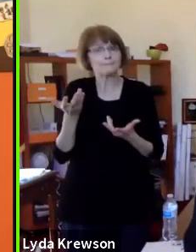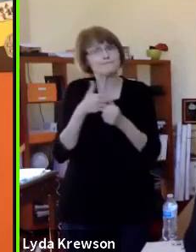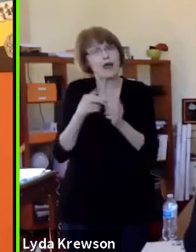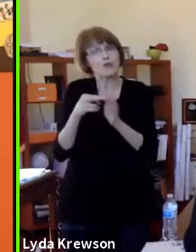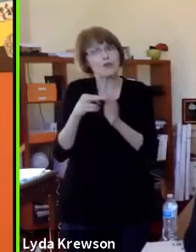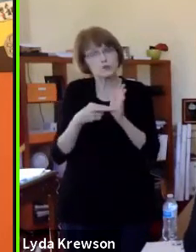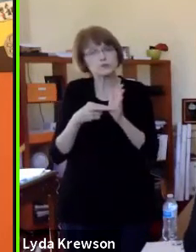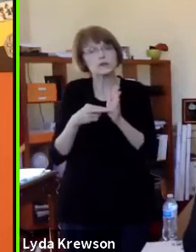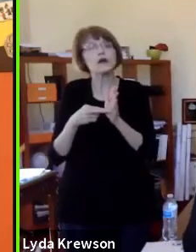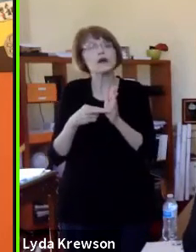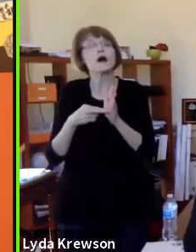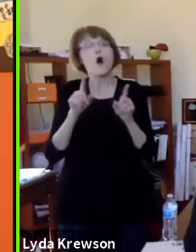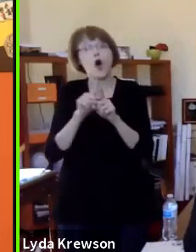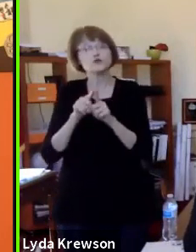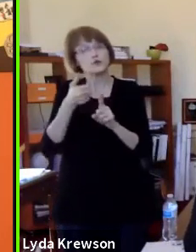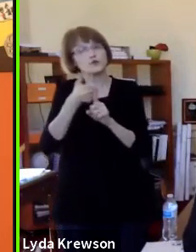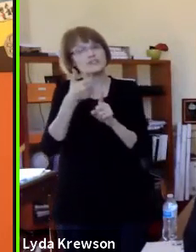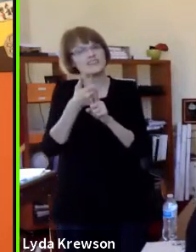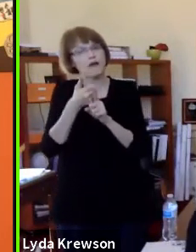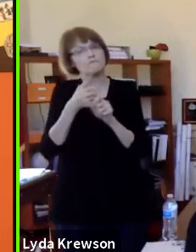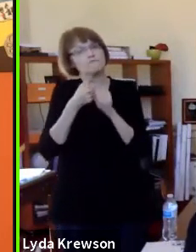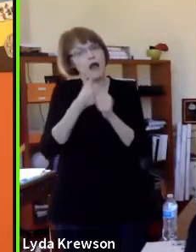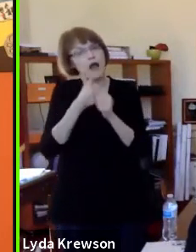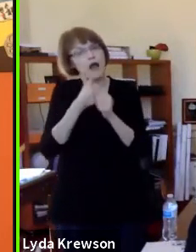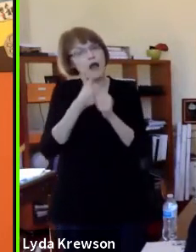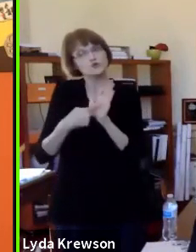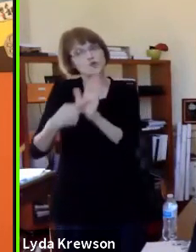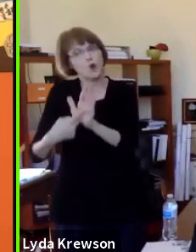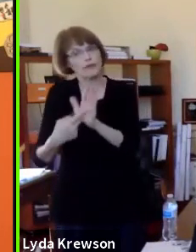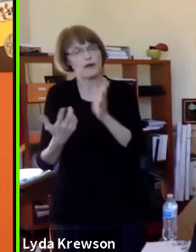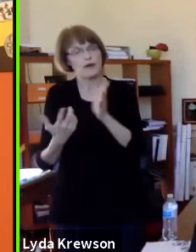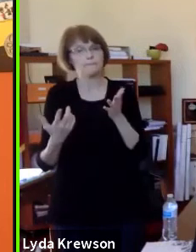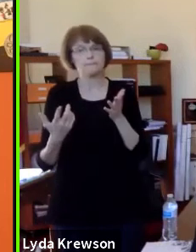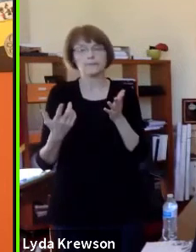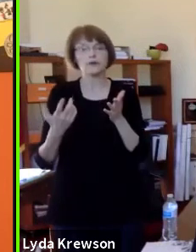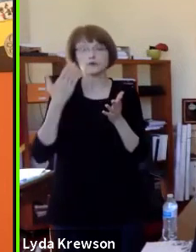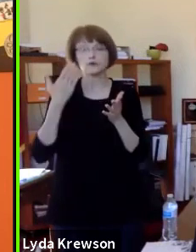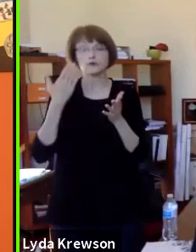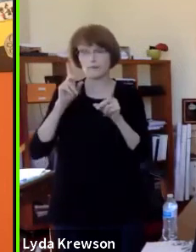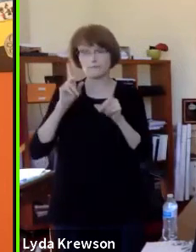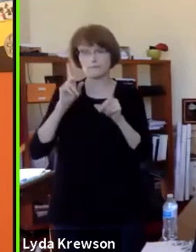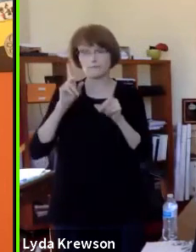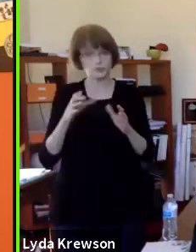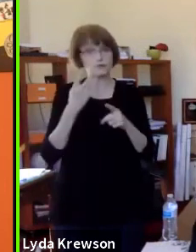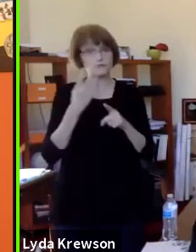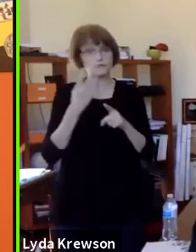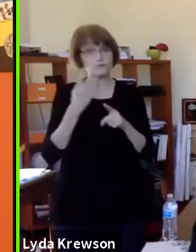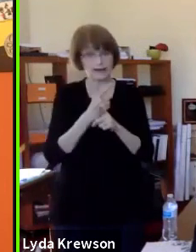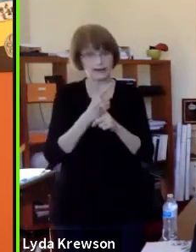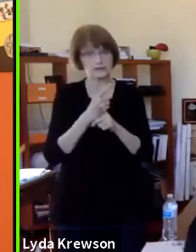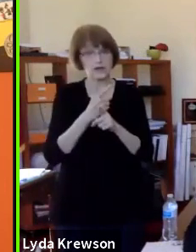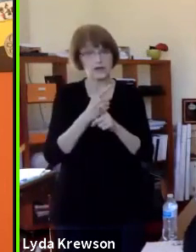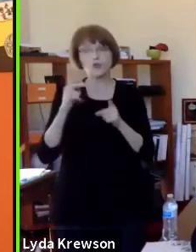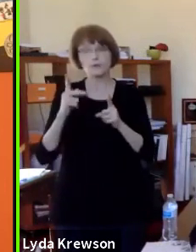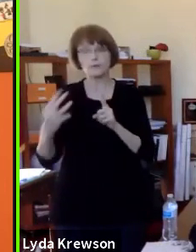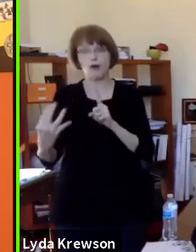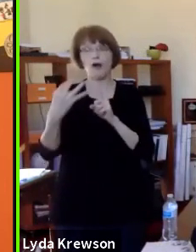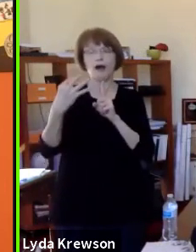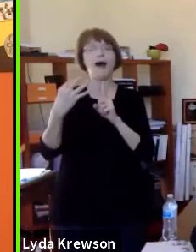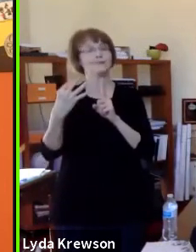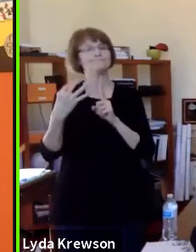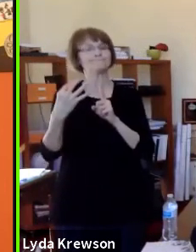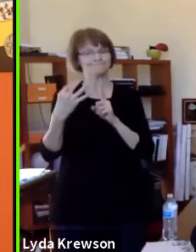by example. You know that when one person's doing the right thing, then other people often